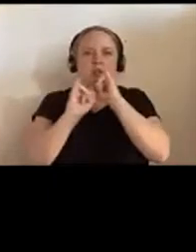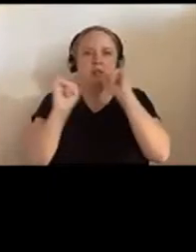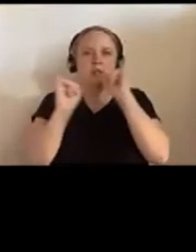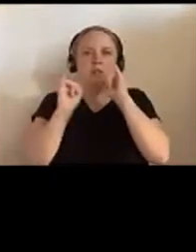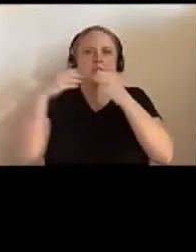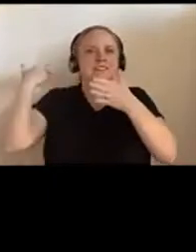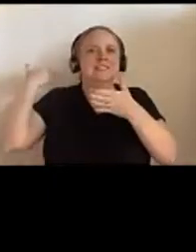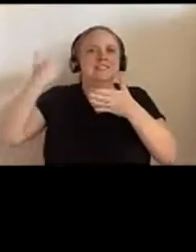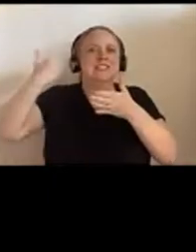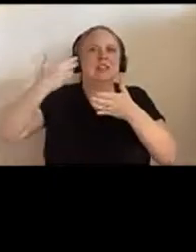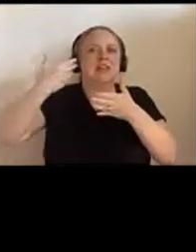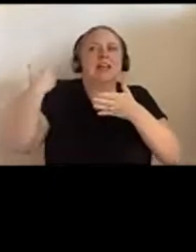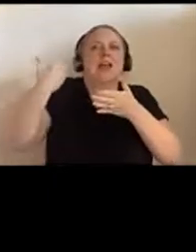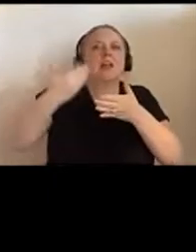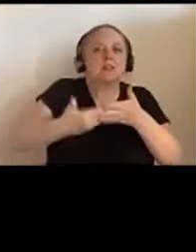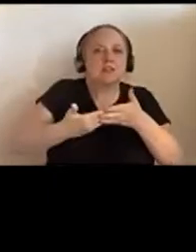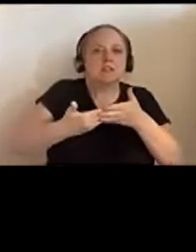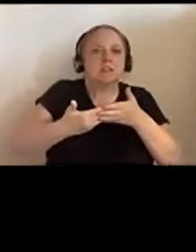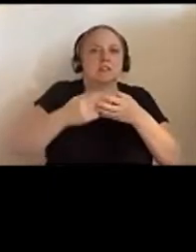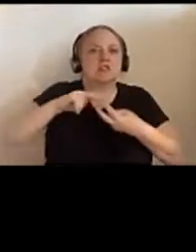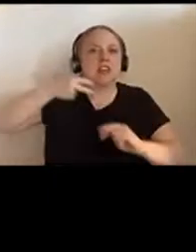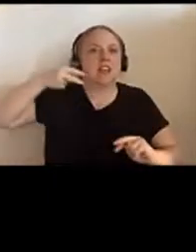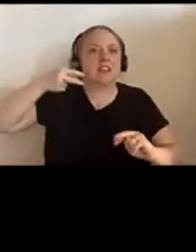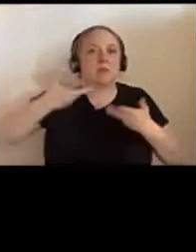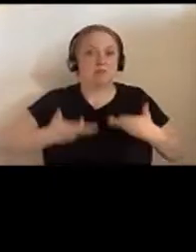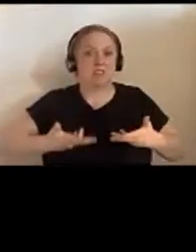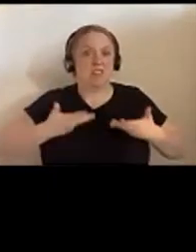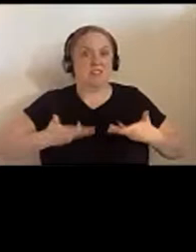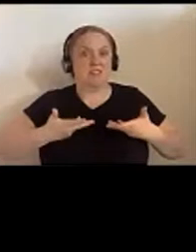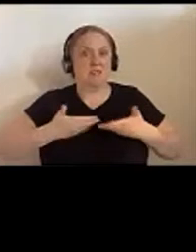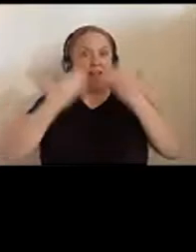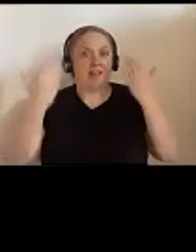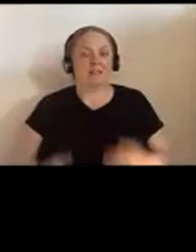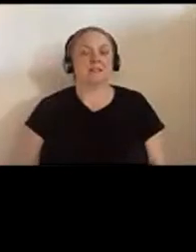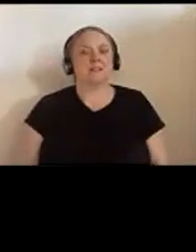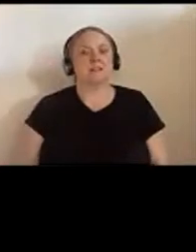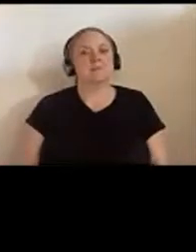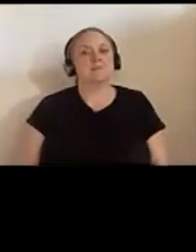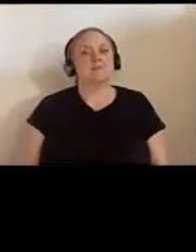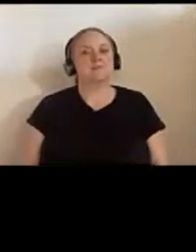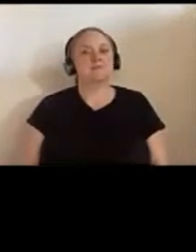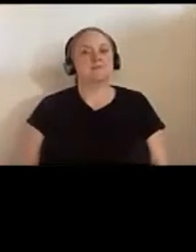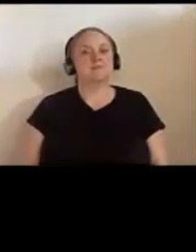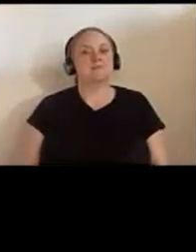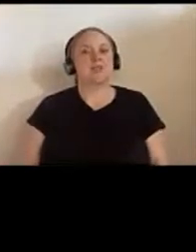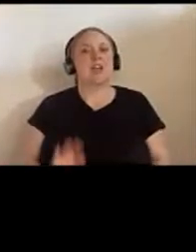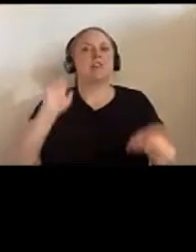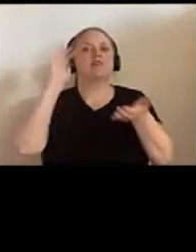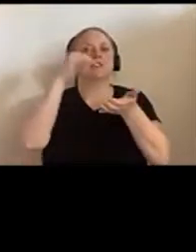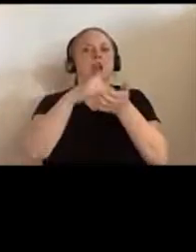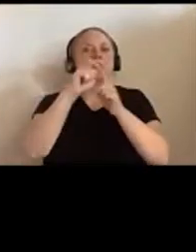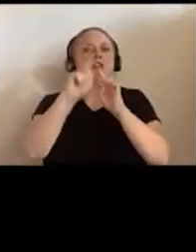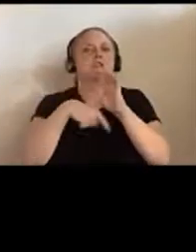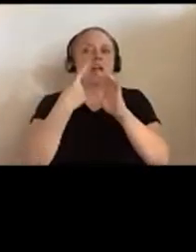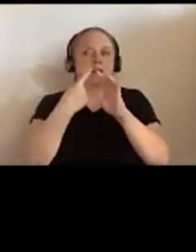generational, inherited, genetic and present day, and how the return project could seek to